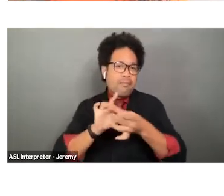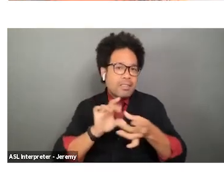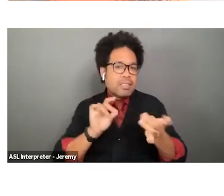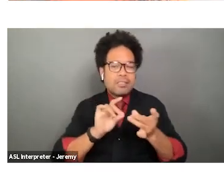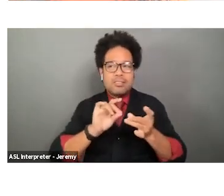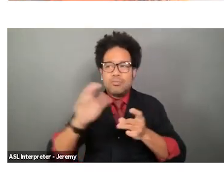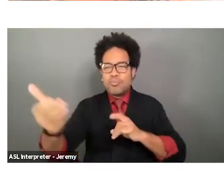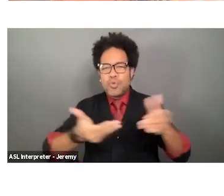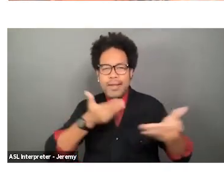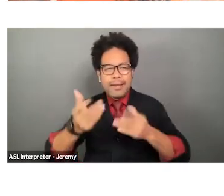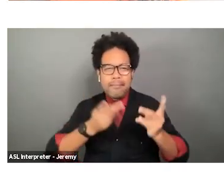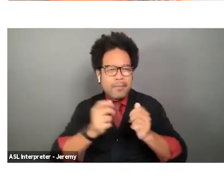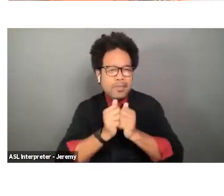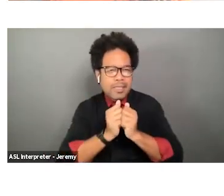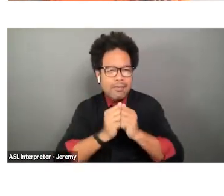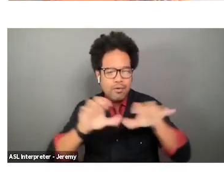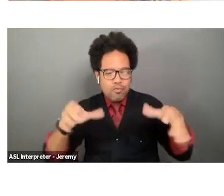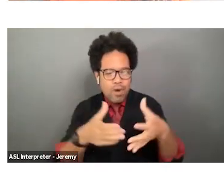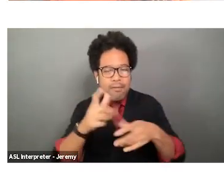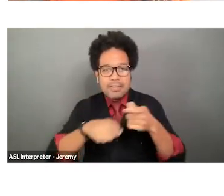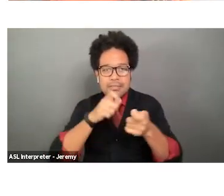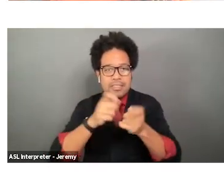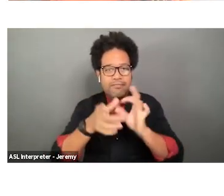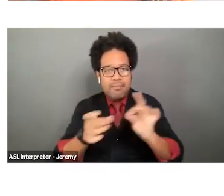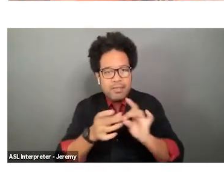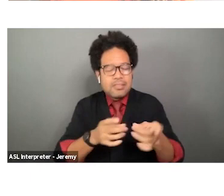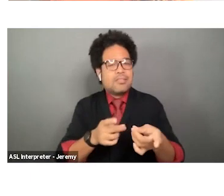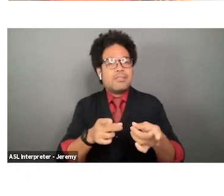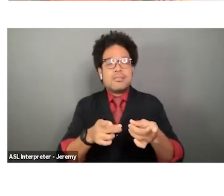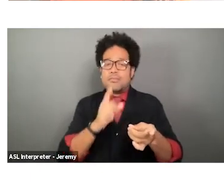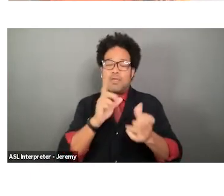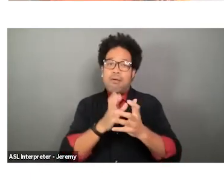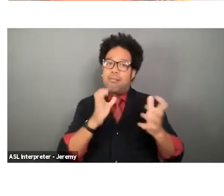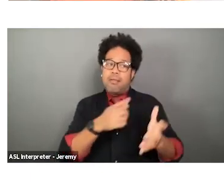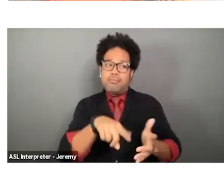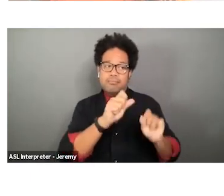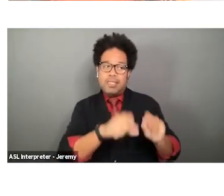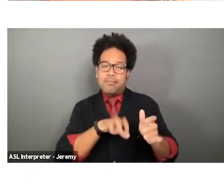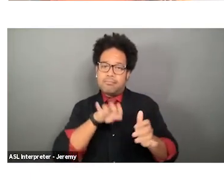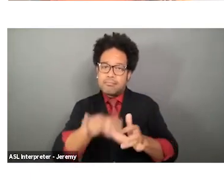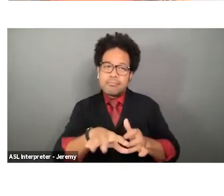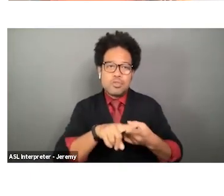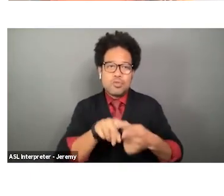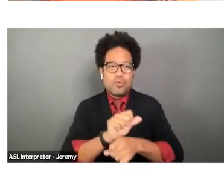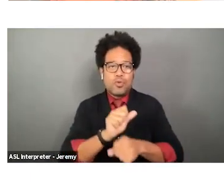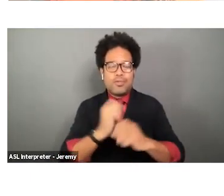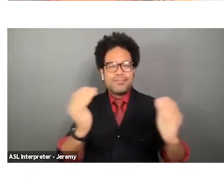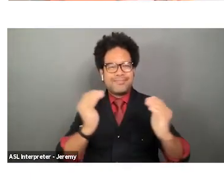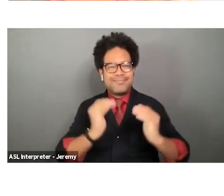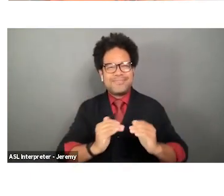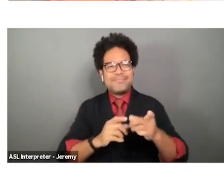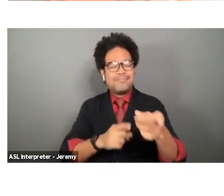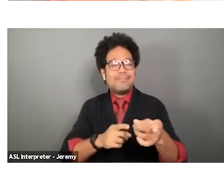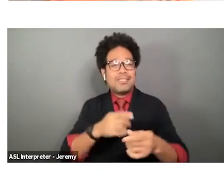together around a certain sort of message. There's a lot that artists can contribute as far as that work. Now